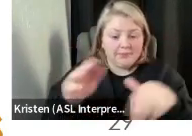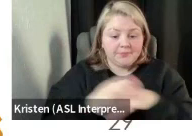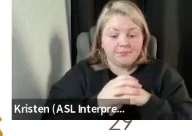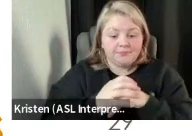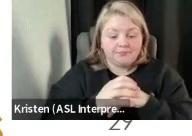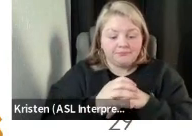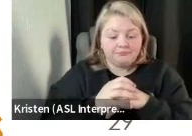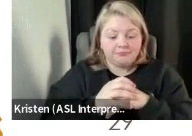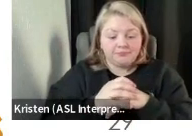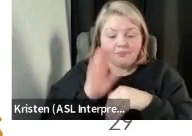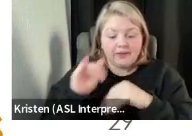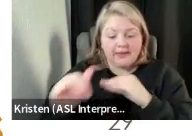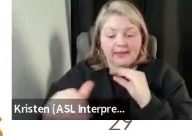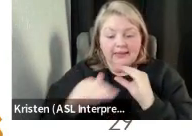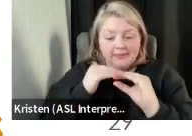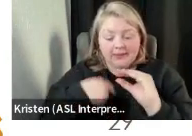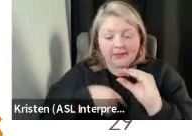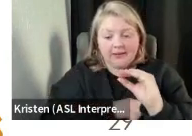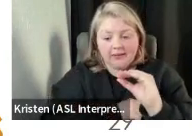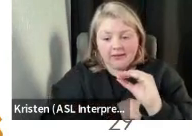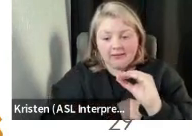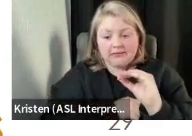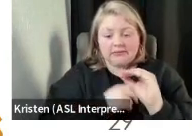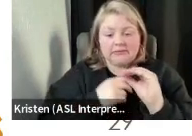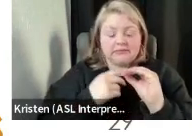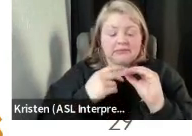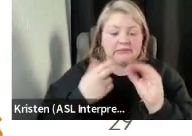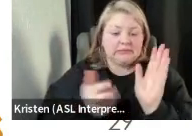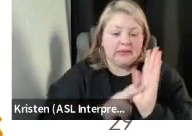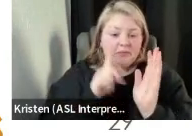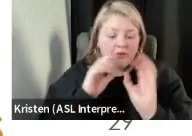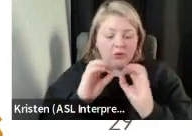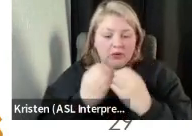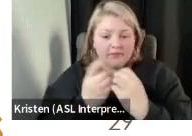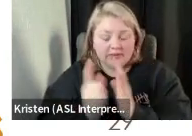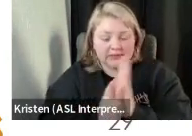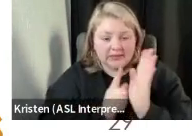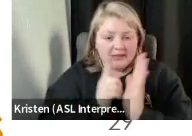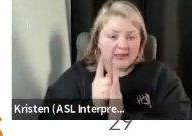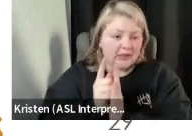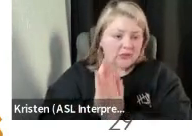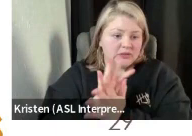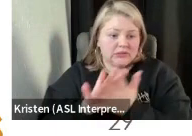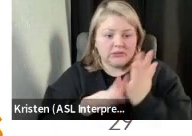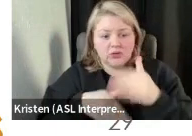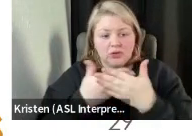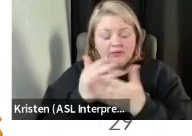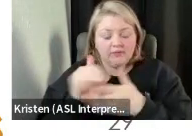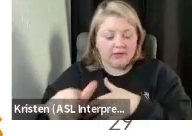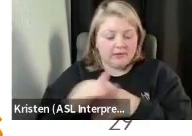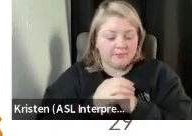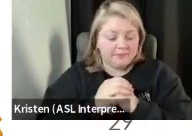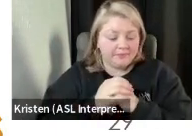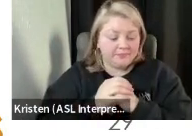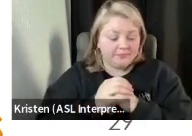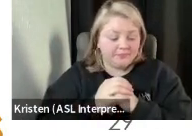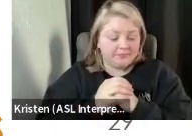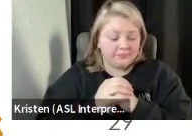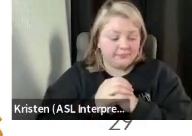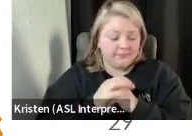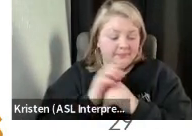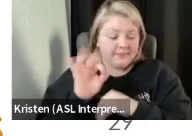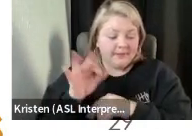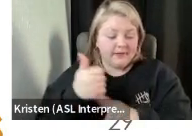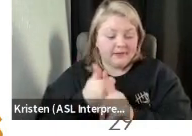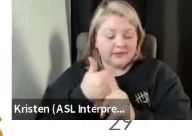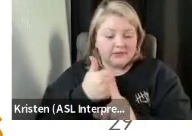can email us, you can call us, you can sign up for our office hours, you can look at our FAQs, et cetera, after the fact. One question is, if you were a cultural